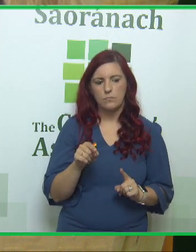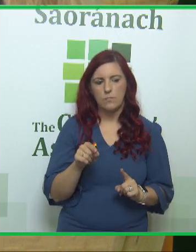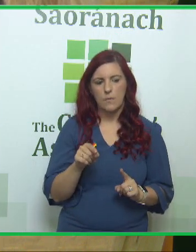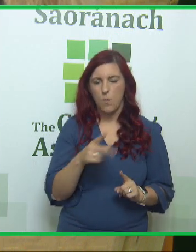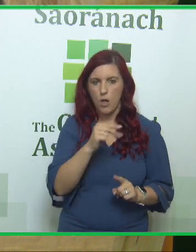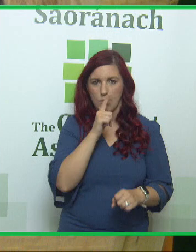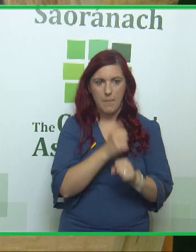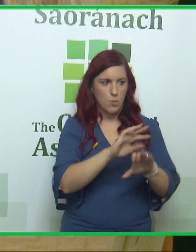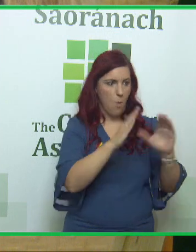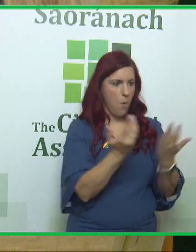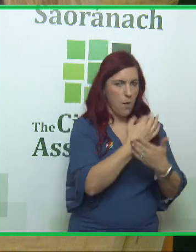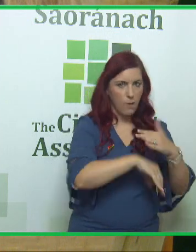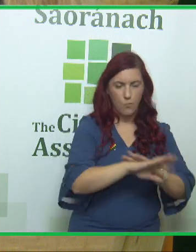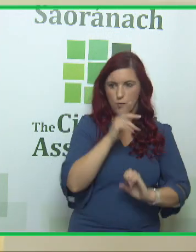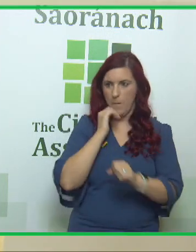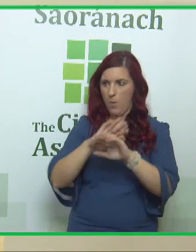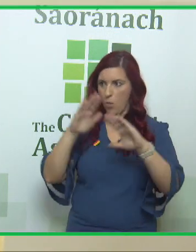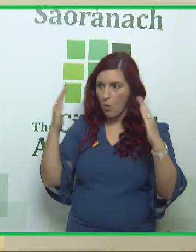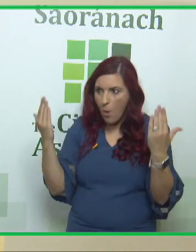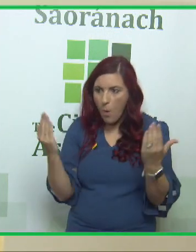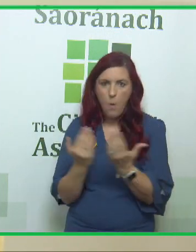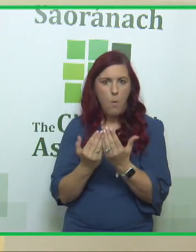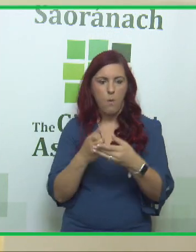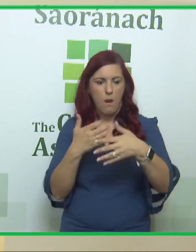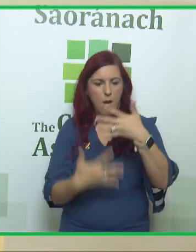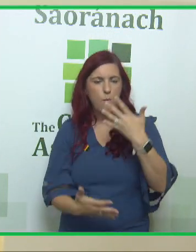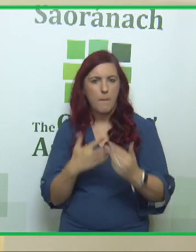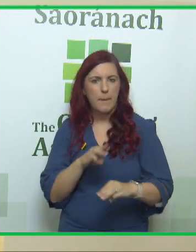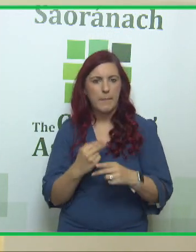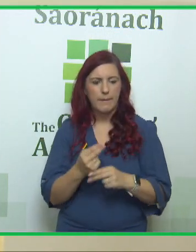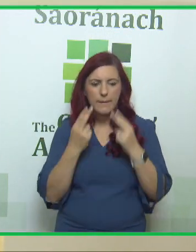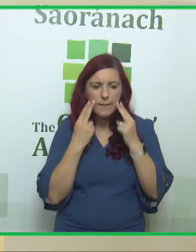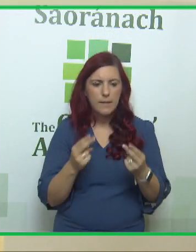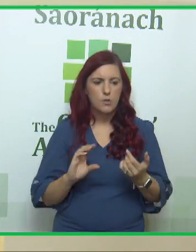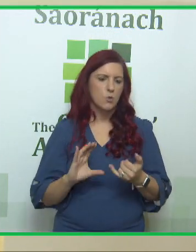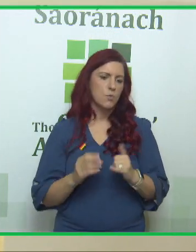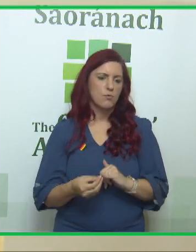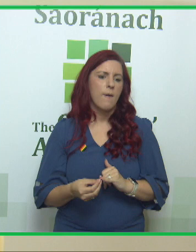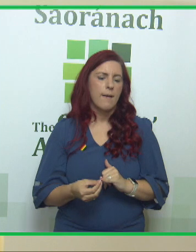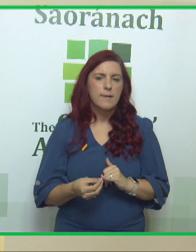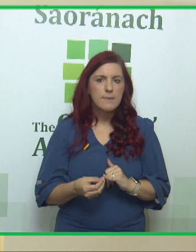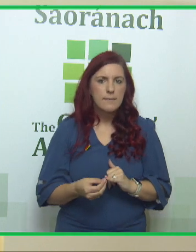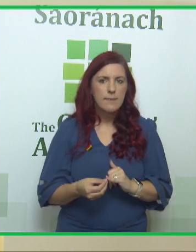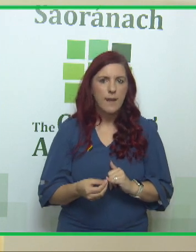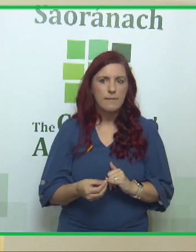of the totality of what people need to, I suppose, to even to try and reduce those high levels of relapse. If they don't have